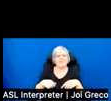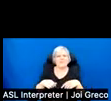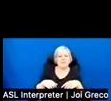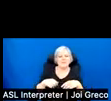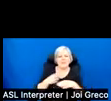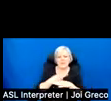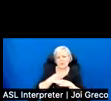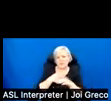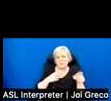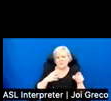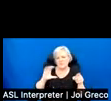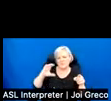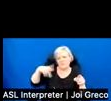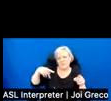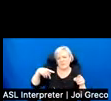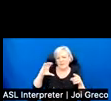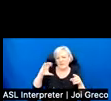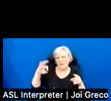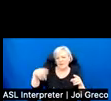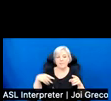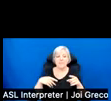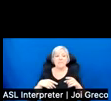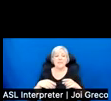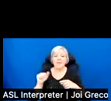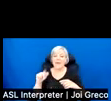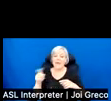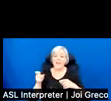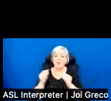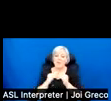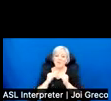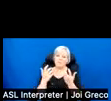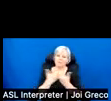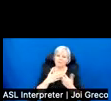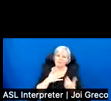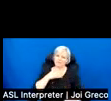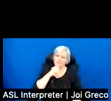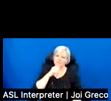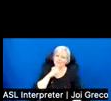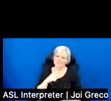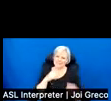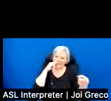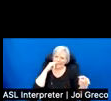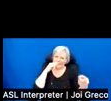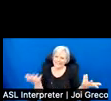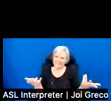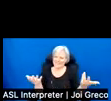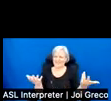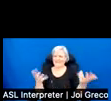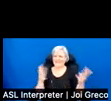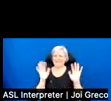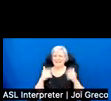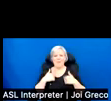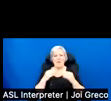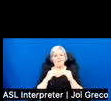like the one on the left side of the screen. So Alex wanted something more age appropriate for drinking, and three different teams worked with Alex to create their